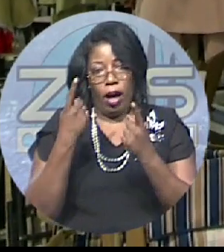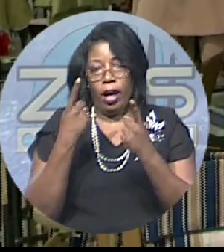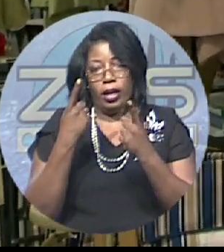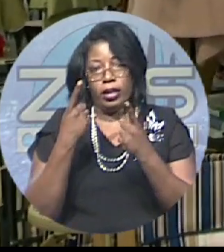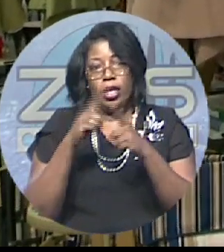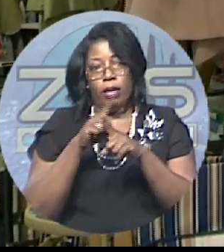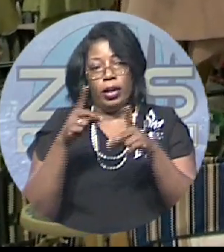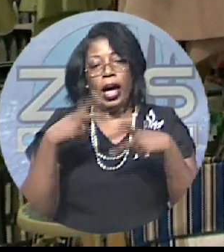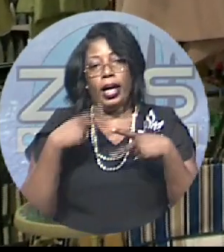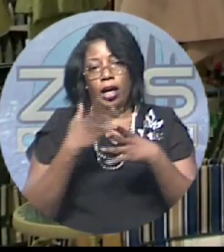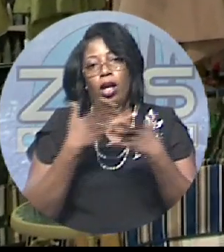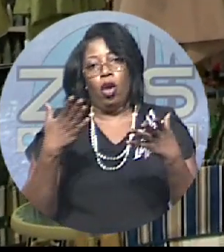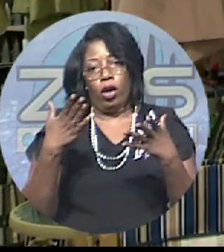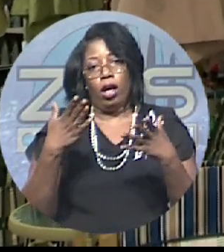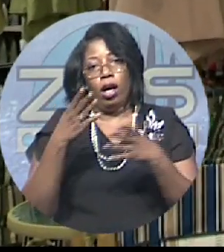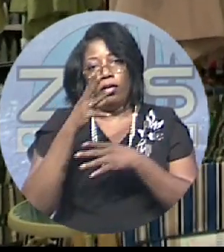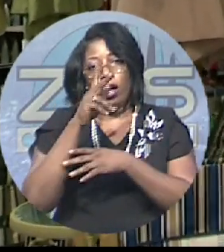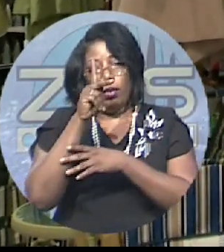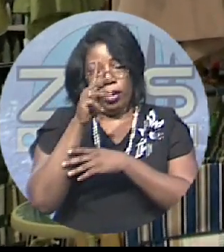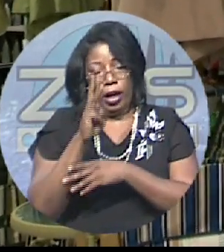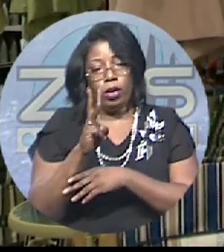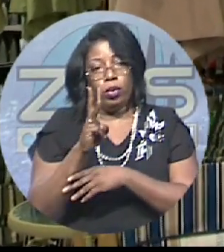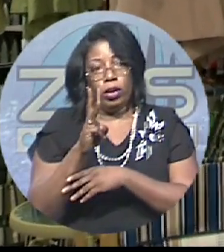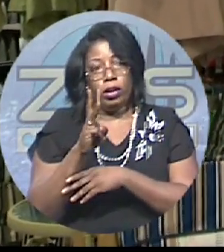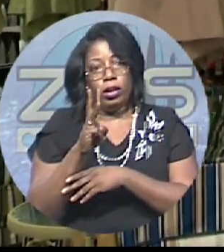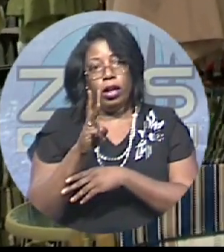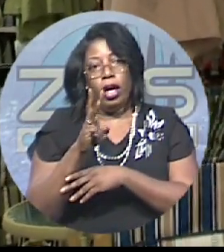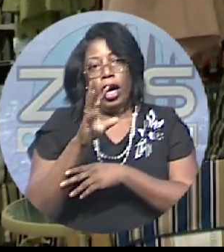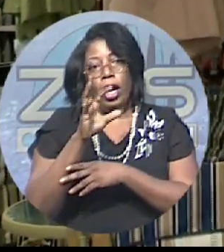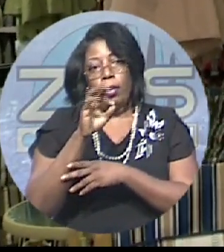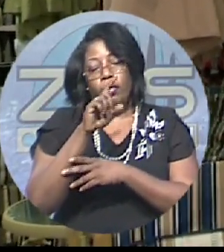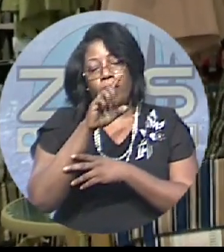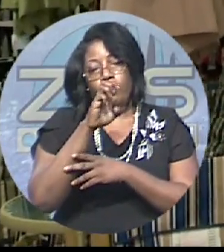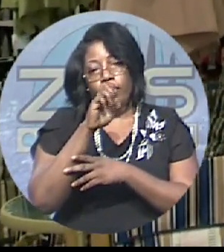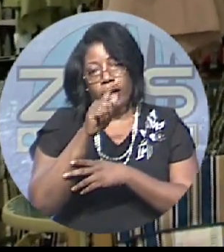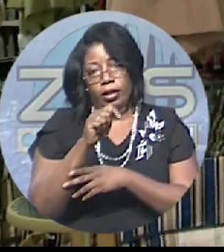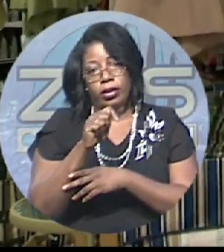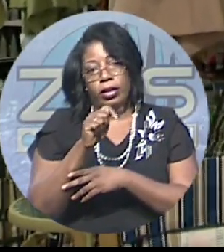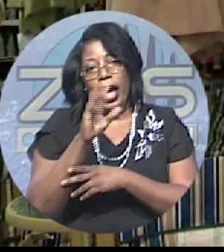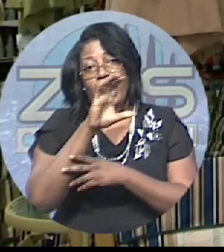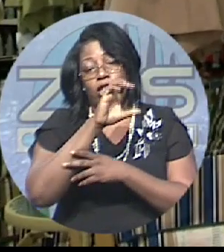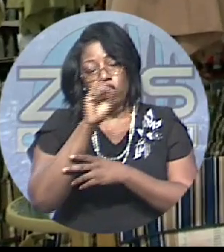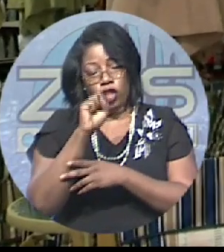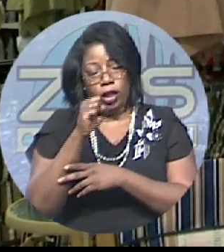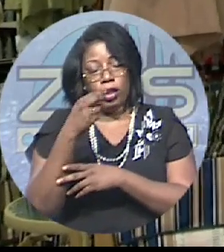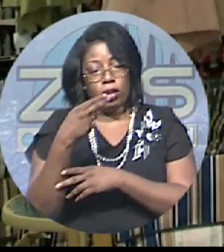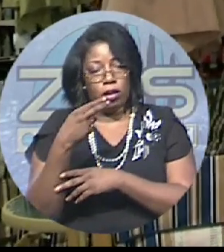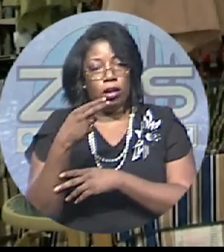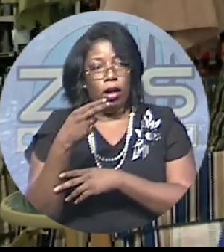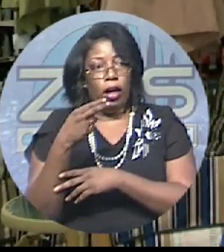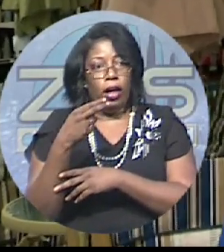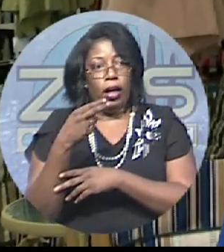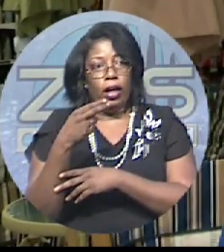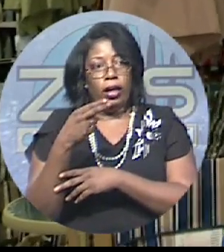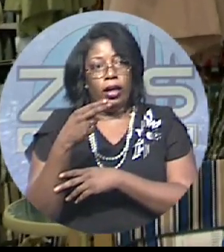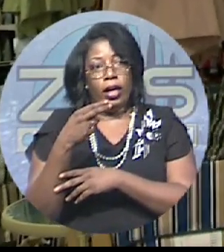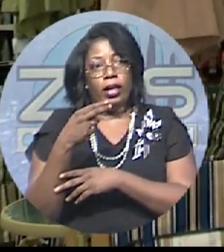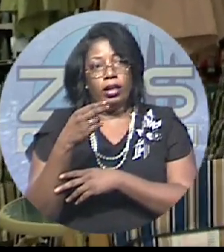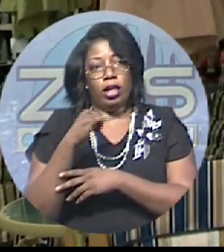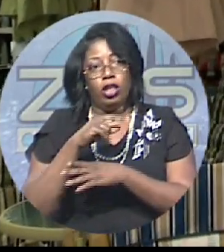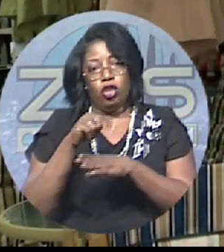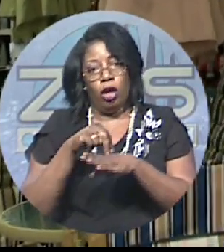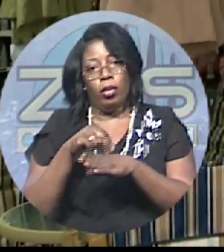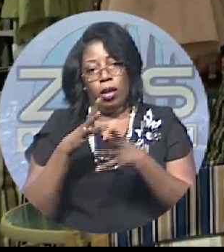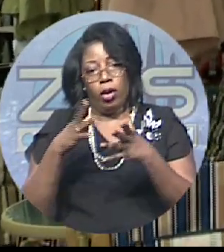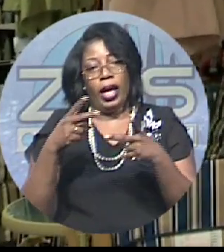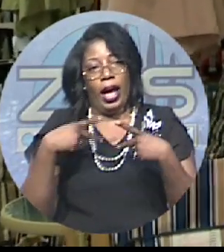I did have a lot of plywood, like I say, and felt. The shingles, I just had the normal amount that I carry.